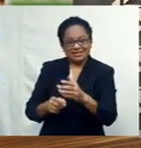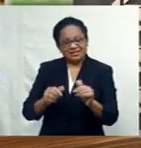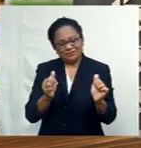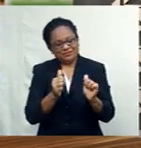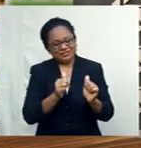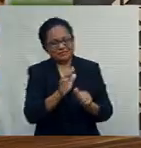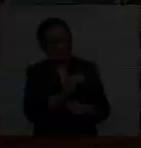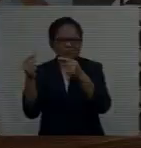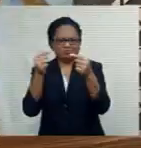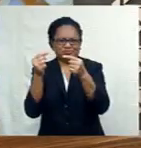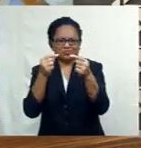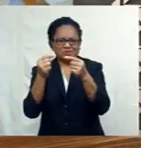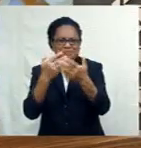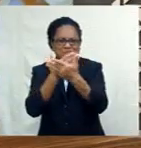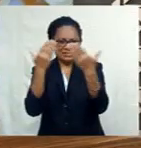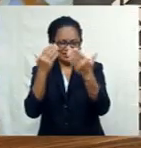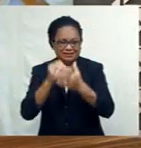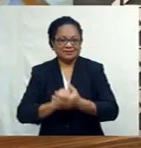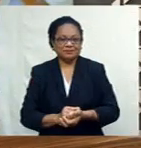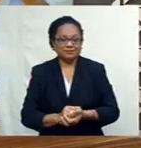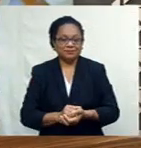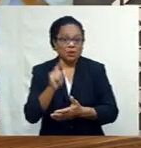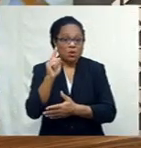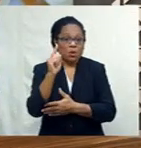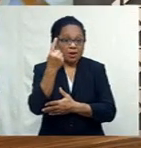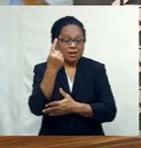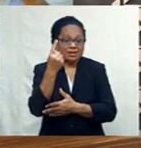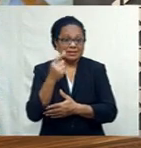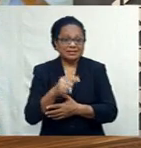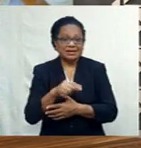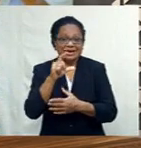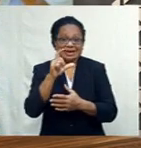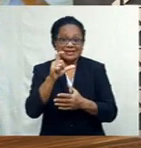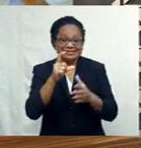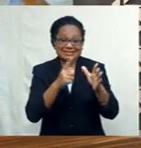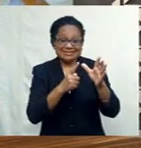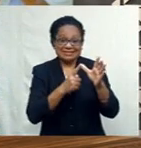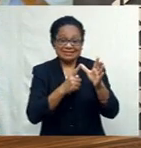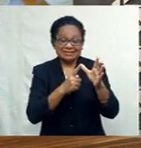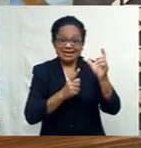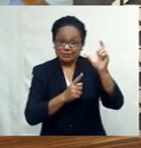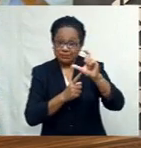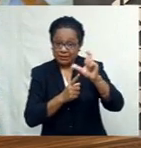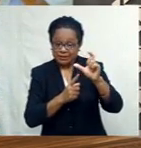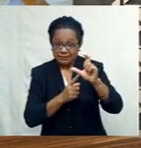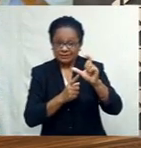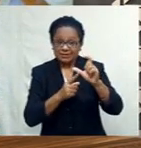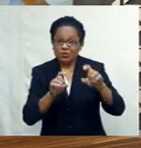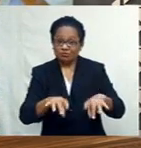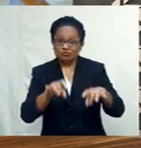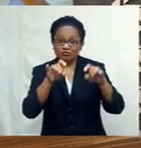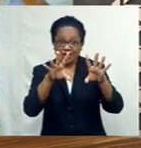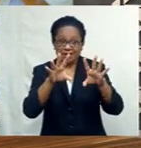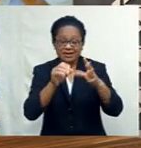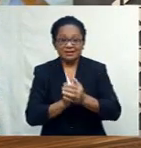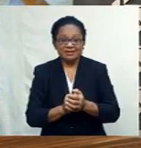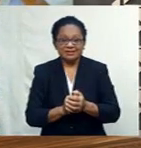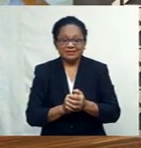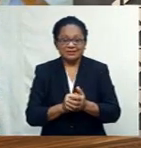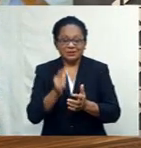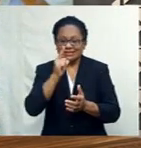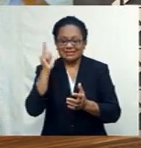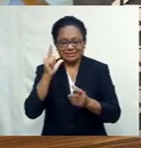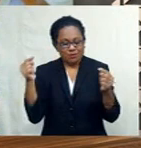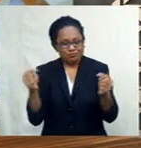FC Barcelona. Auckland and Canterbury put on a great show once again, this time in the opening round of the NPC in New Zealand